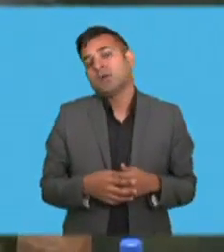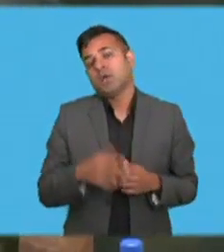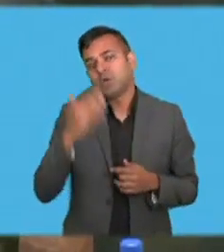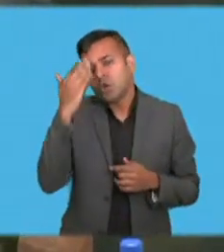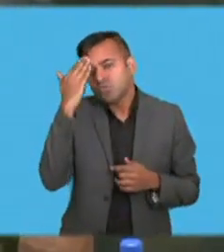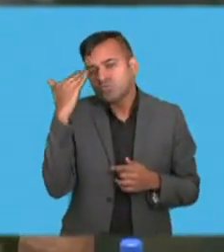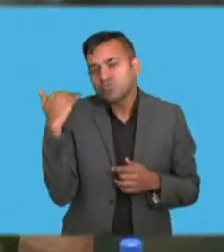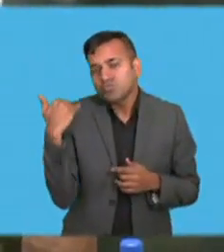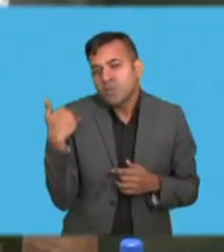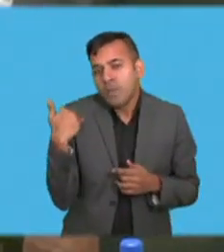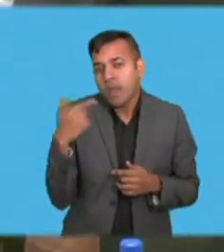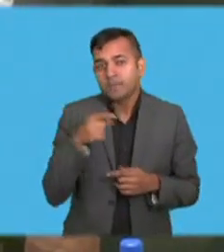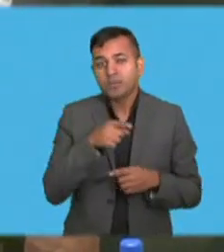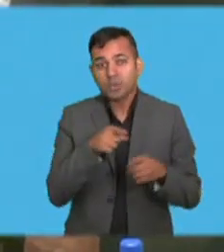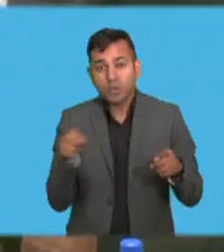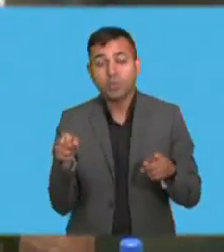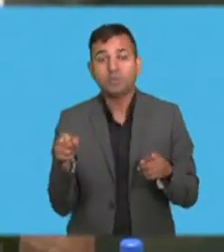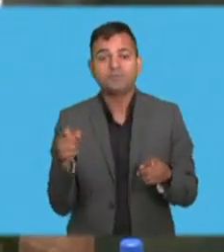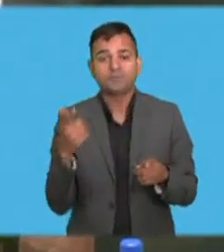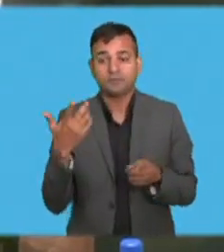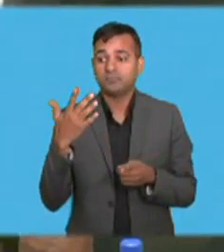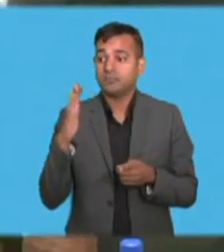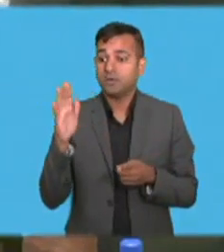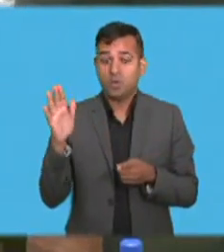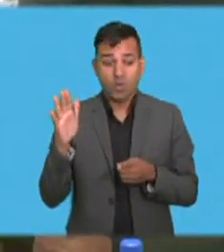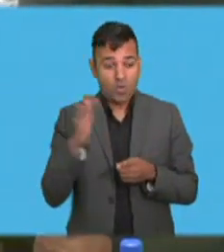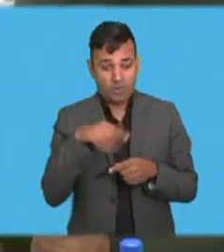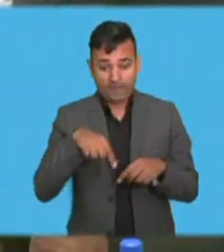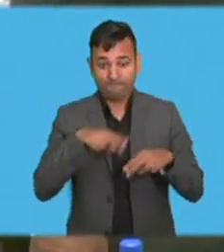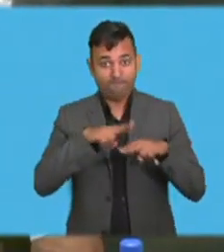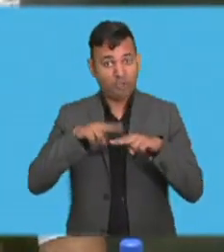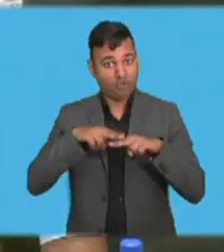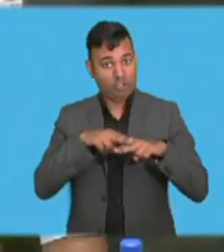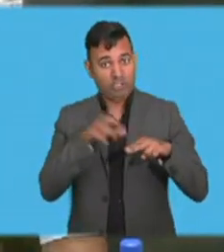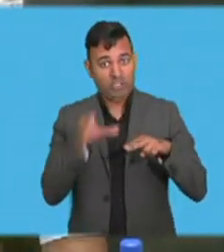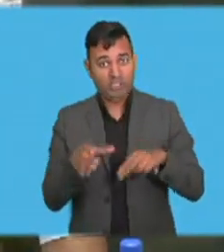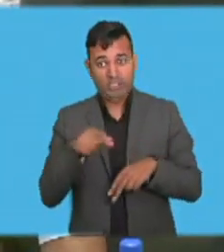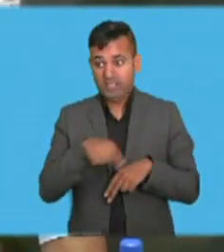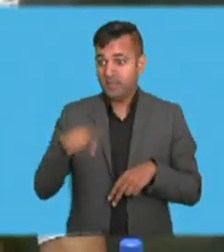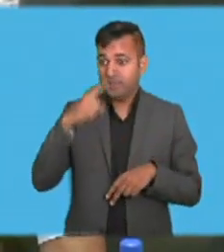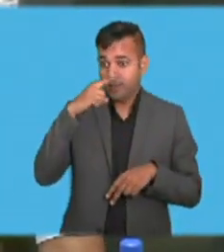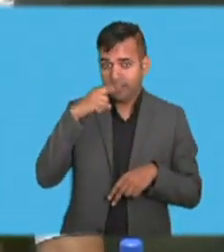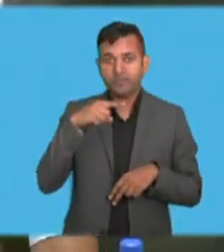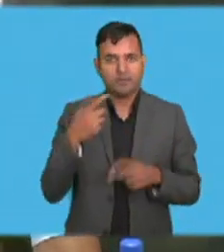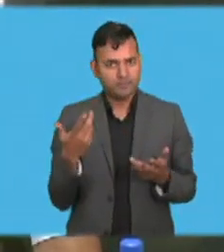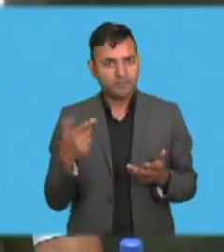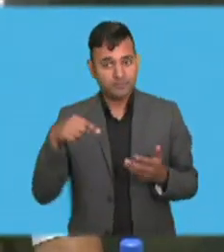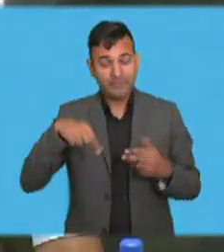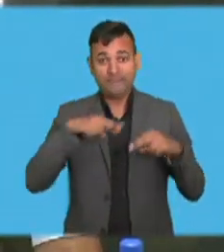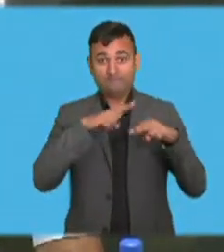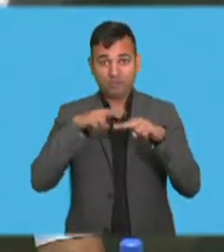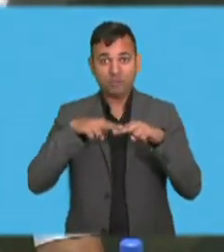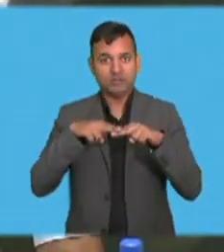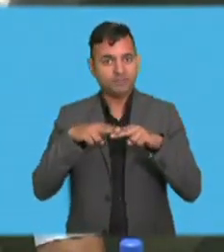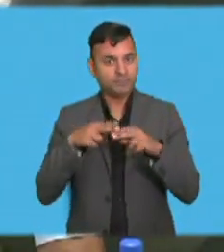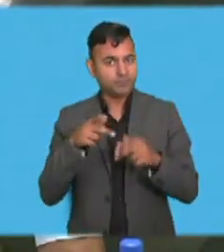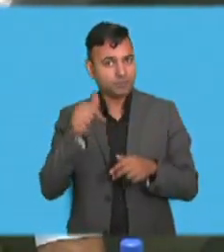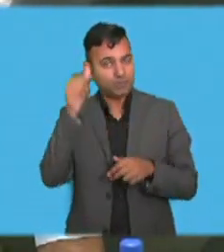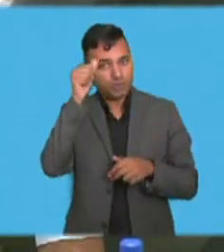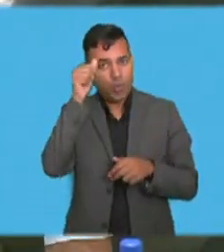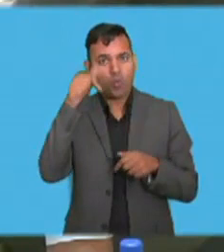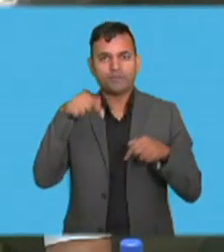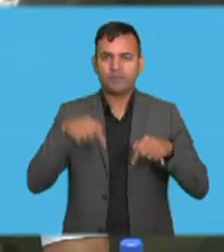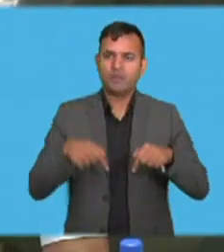honourable members of this House that we are still in the cyclone season. And let's hope and pray that we